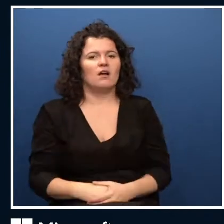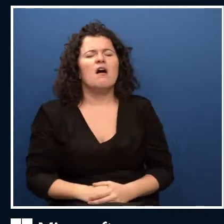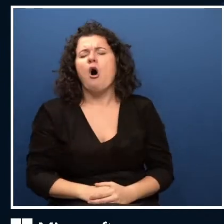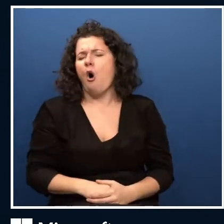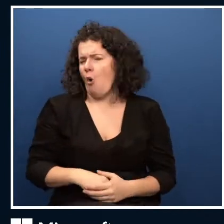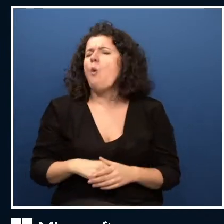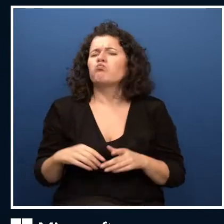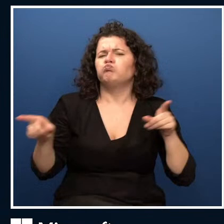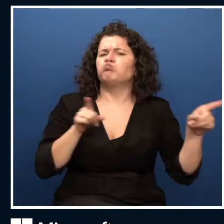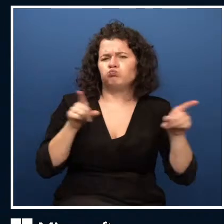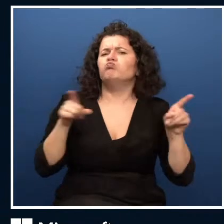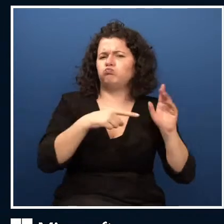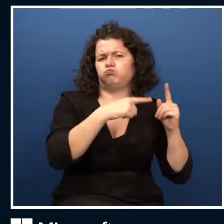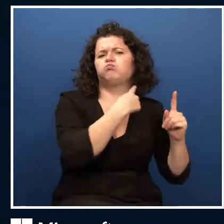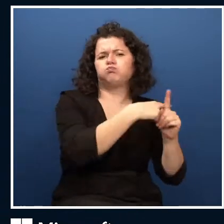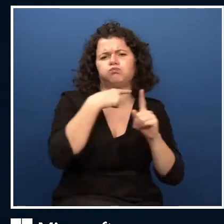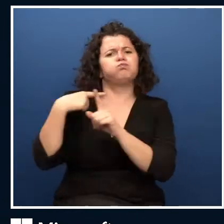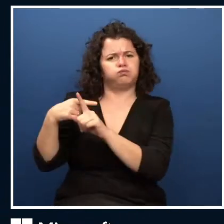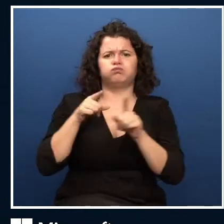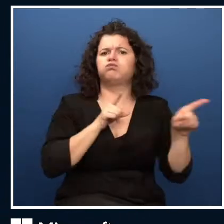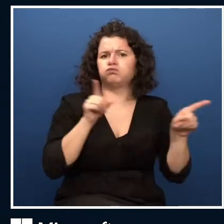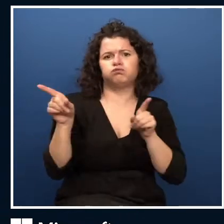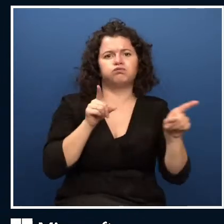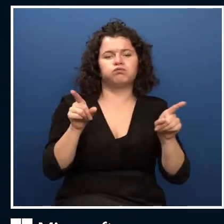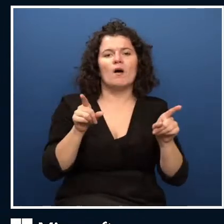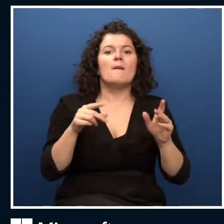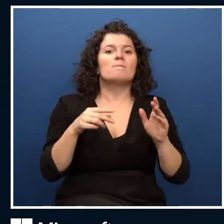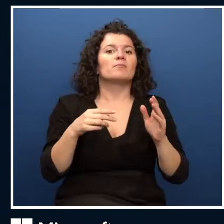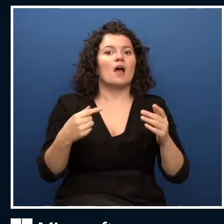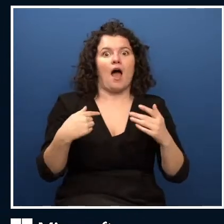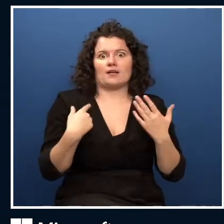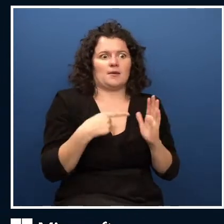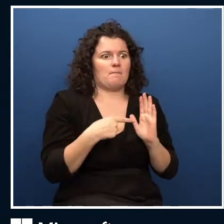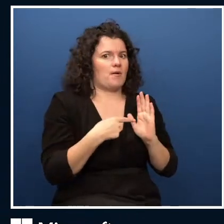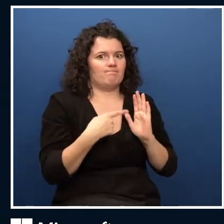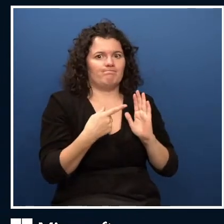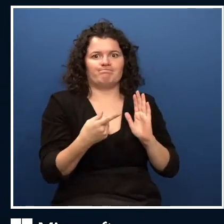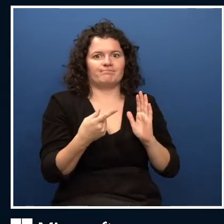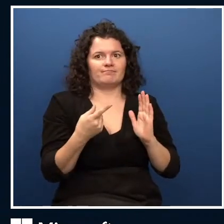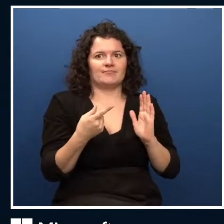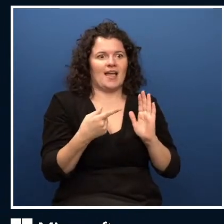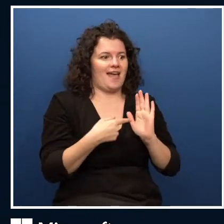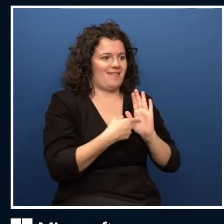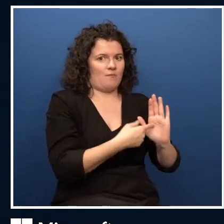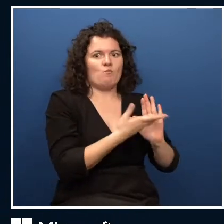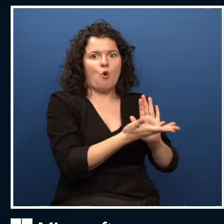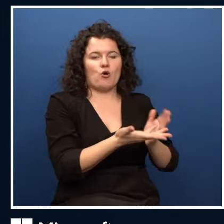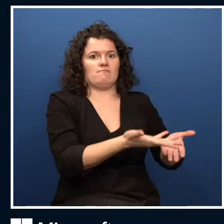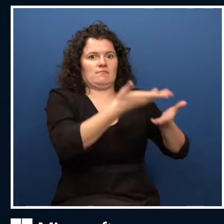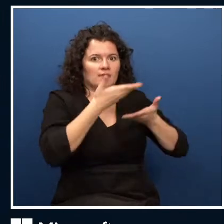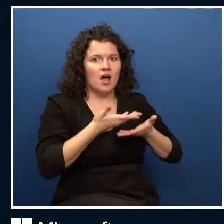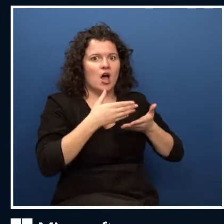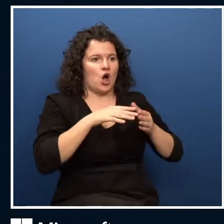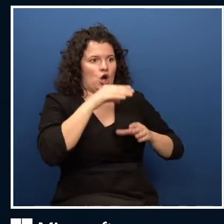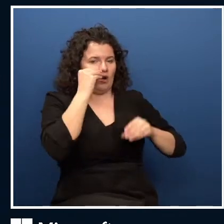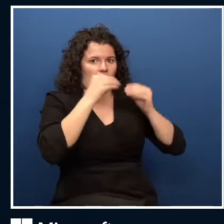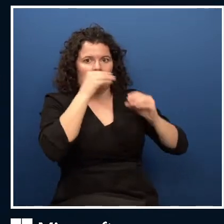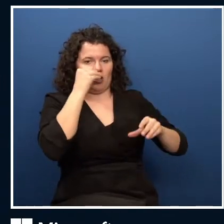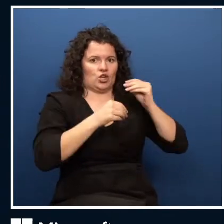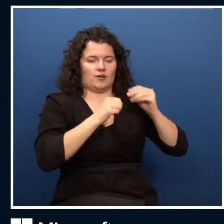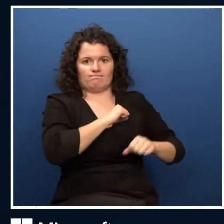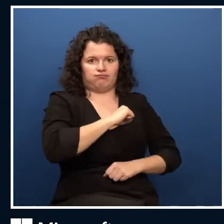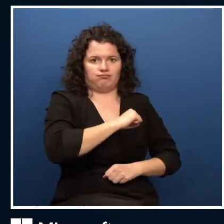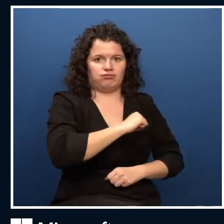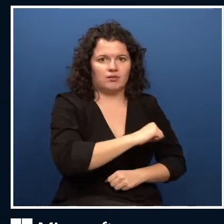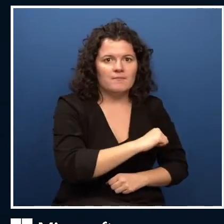at the startup, you're more hands-on, so you're doing more of the learning aspects. But at the same time, and there's also